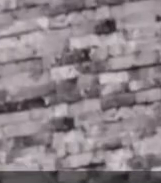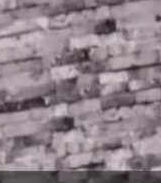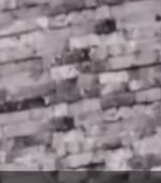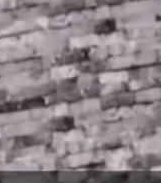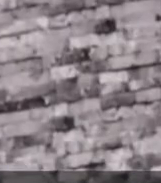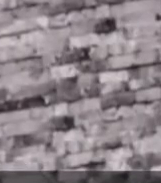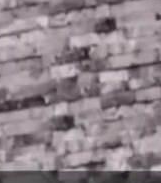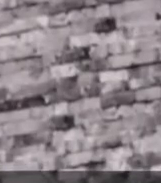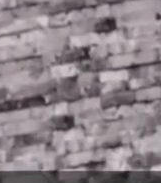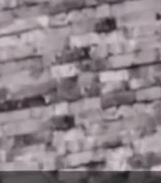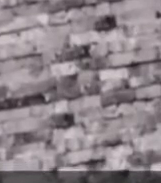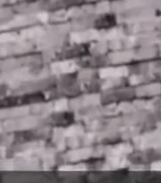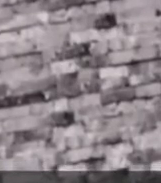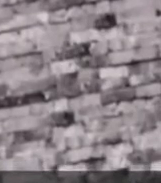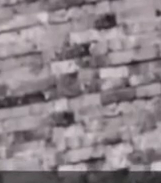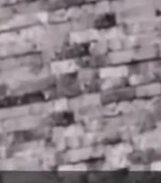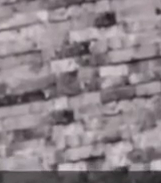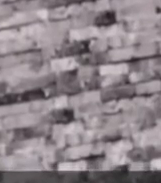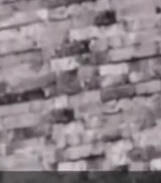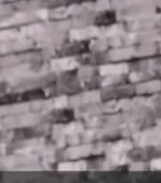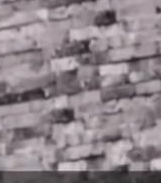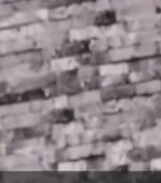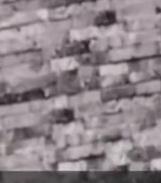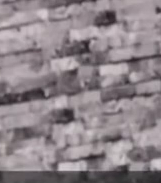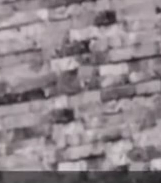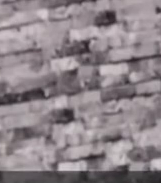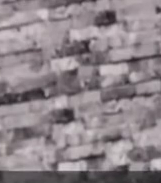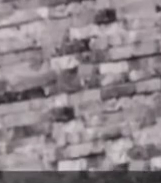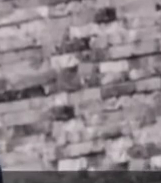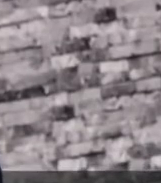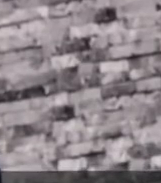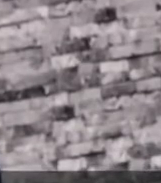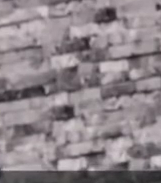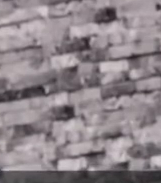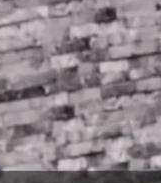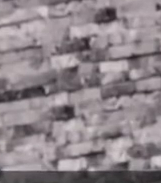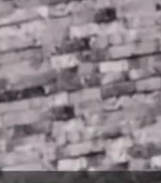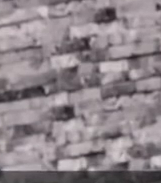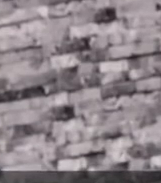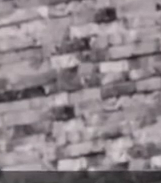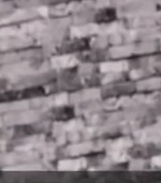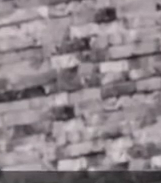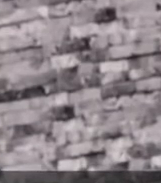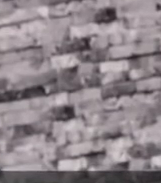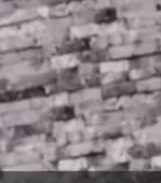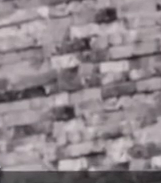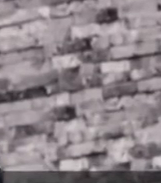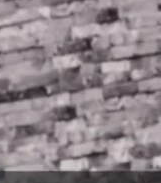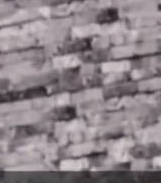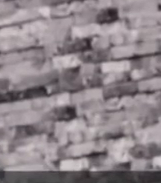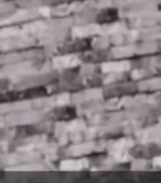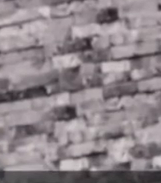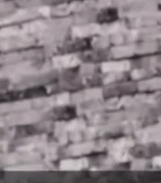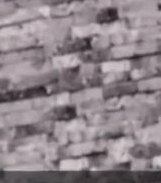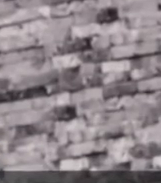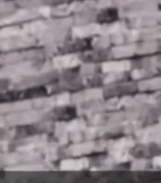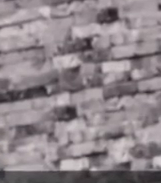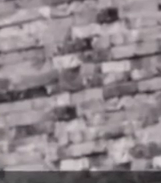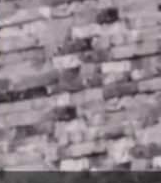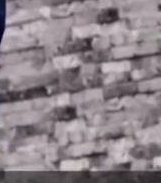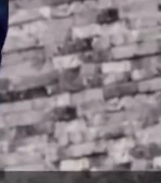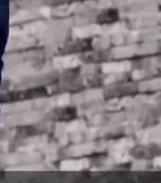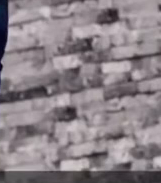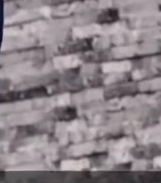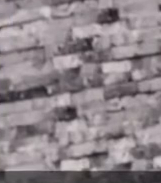Then they burned the house of God, broke down the wall of Jerusalem, burned all his palaces with fire, and destroyed all his precious possessions. Verse